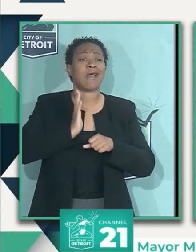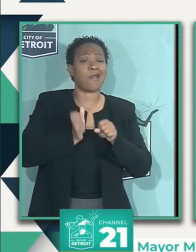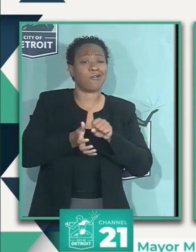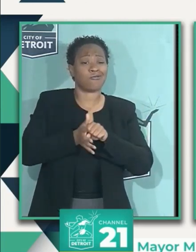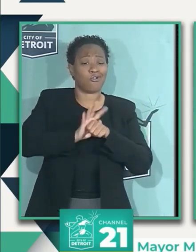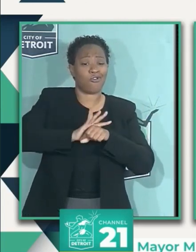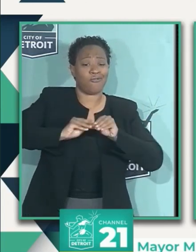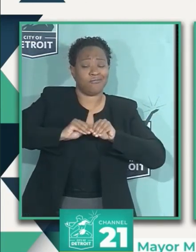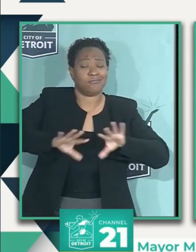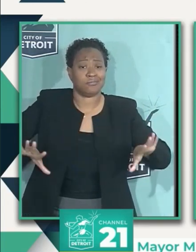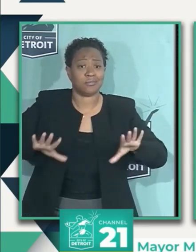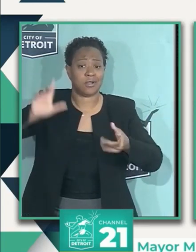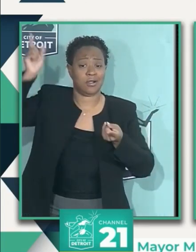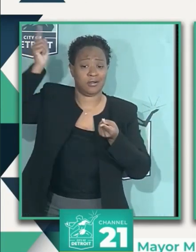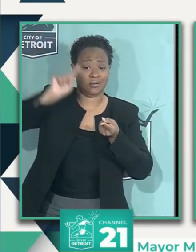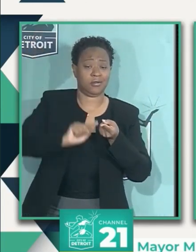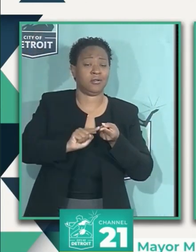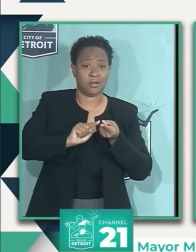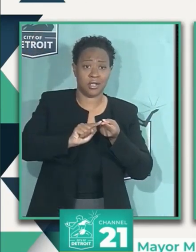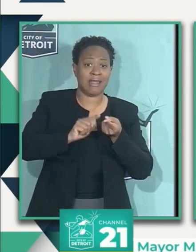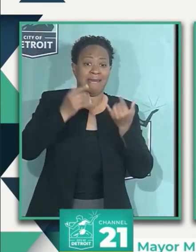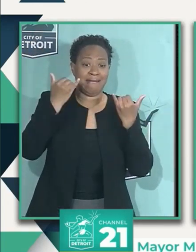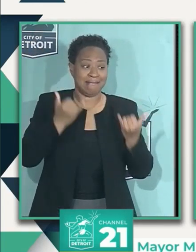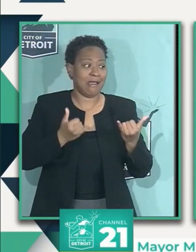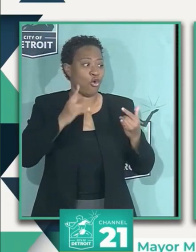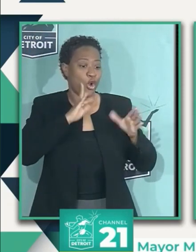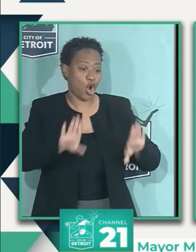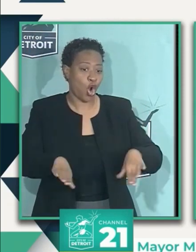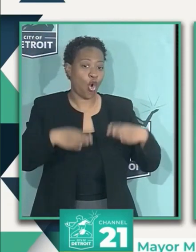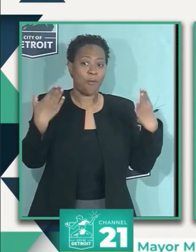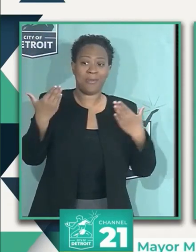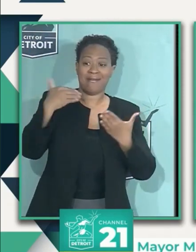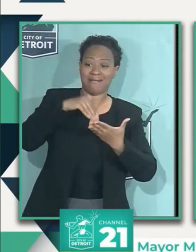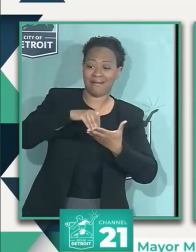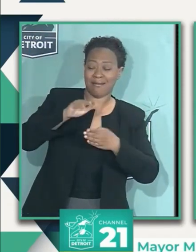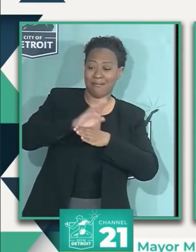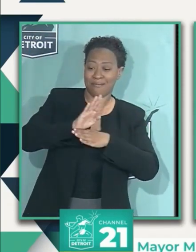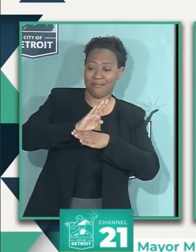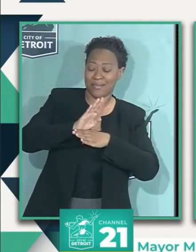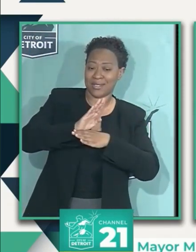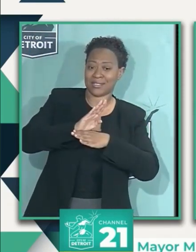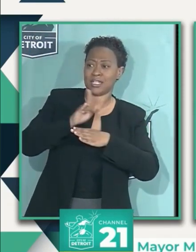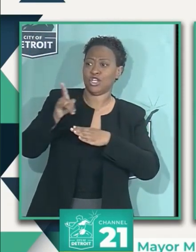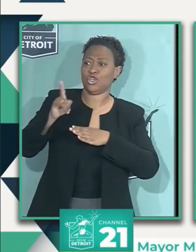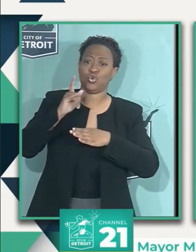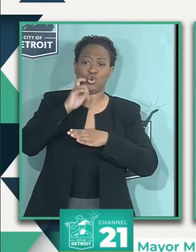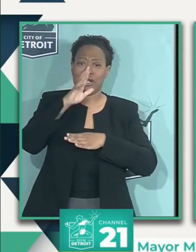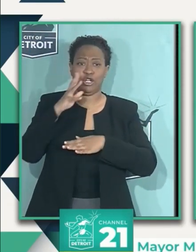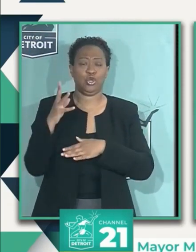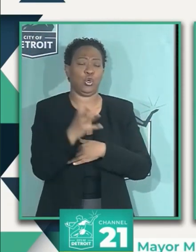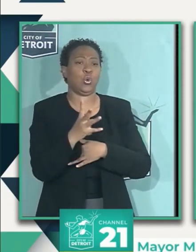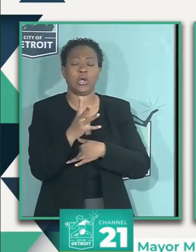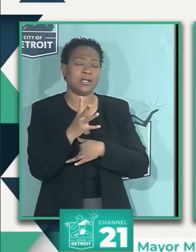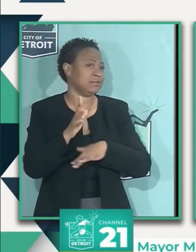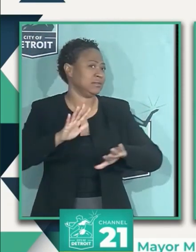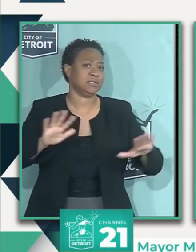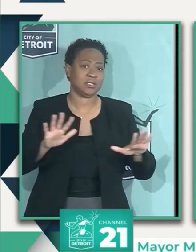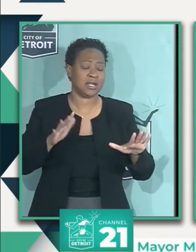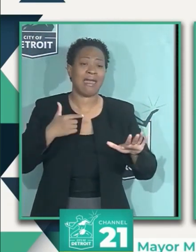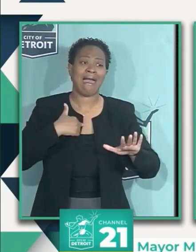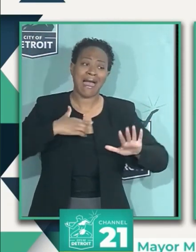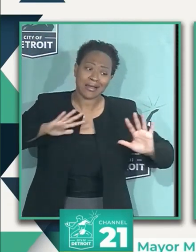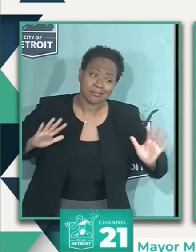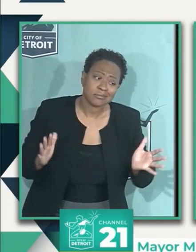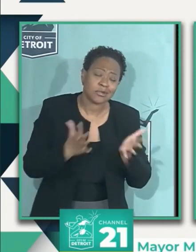to have it get out of hand because of a few business establishments. I push very hard for the governor to